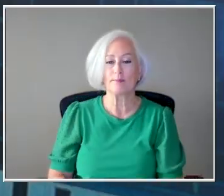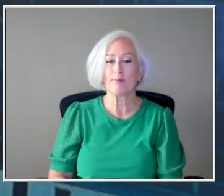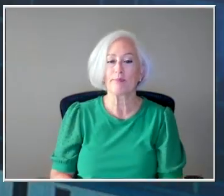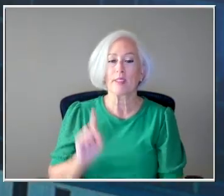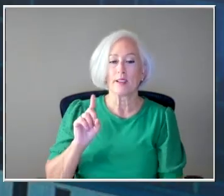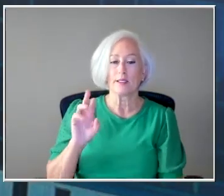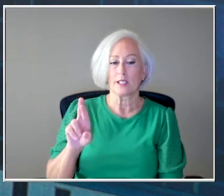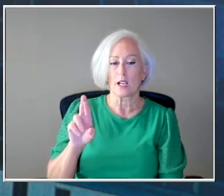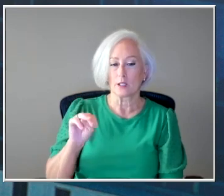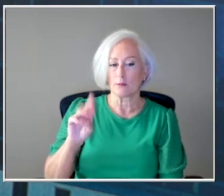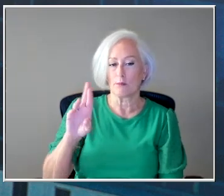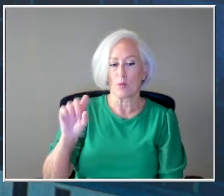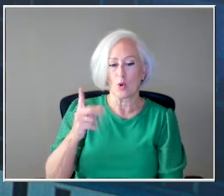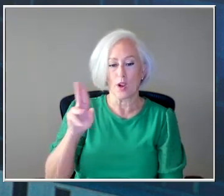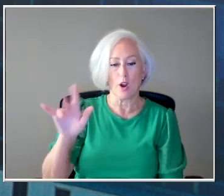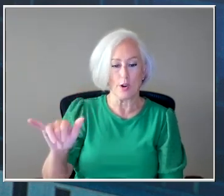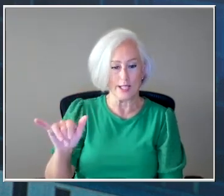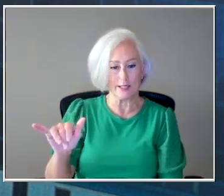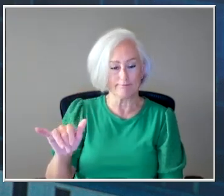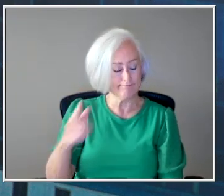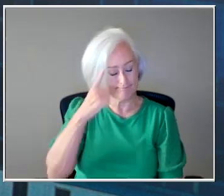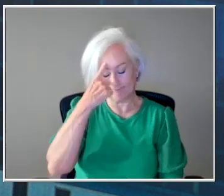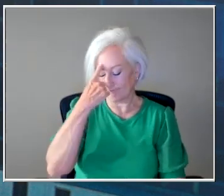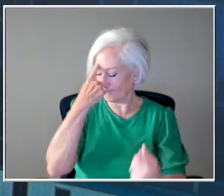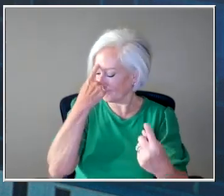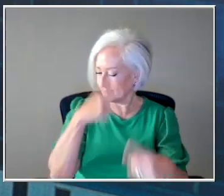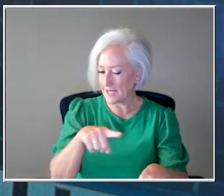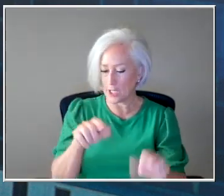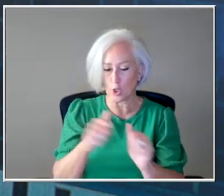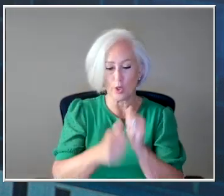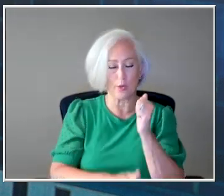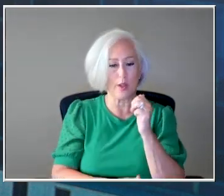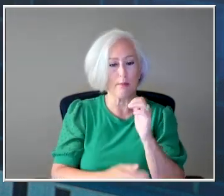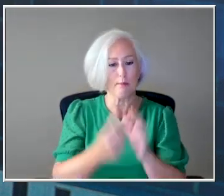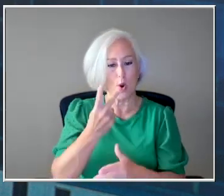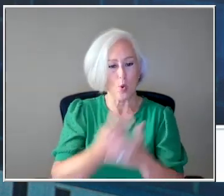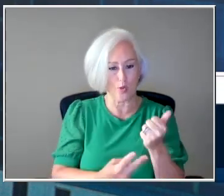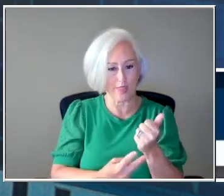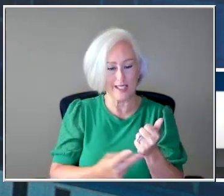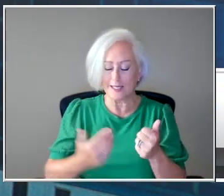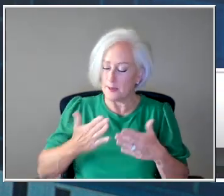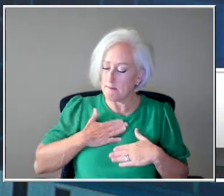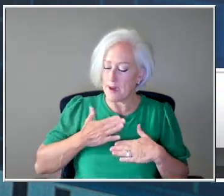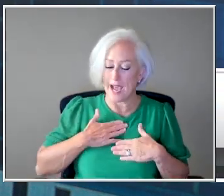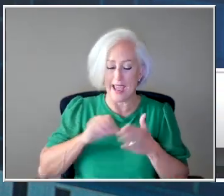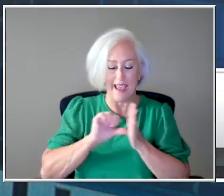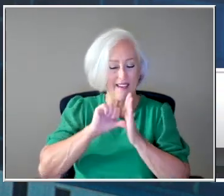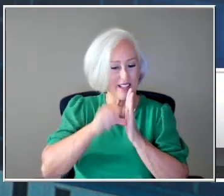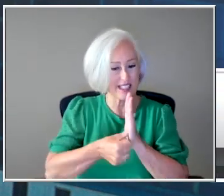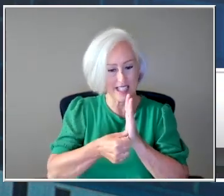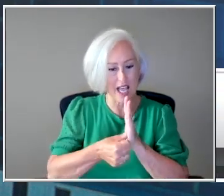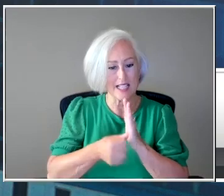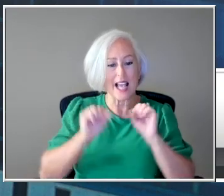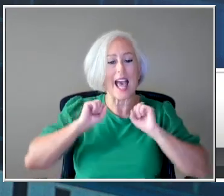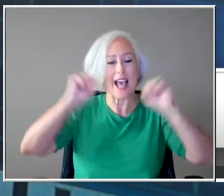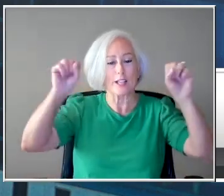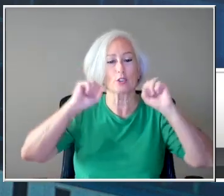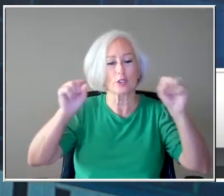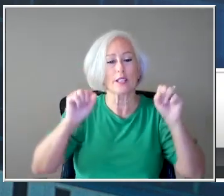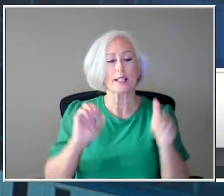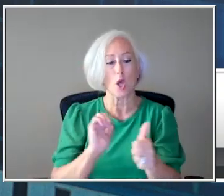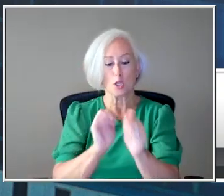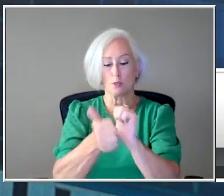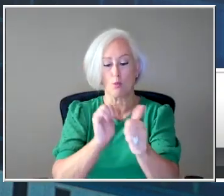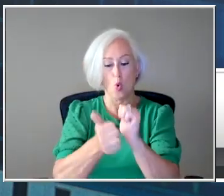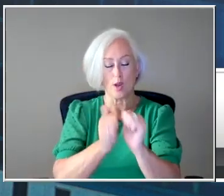both my colleagues said. I emphasize the exercise as sports as best as you can, and that's important for the